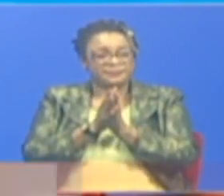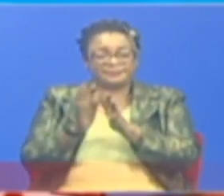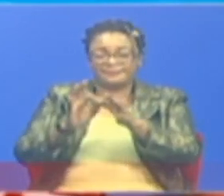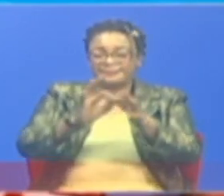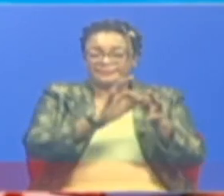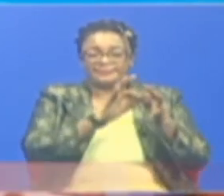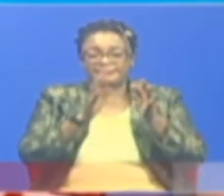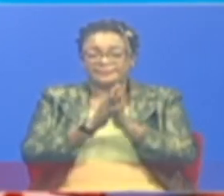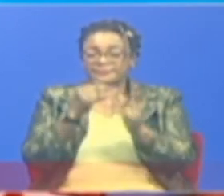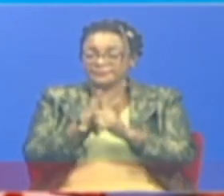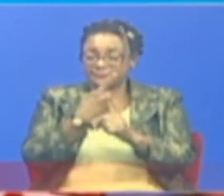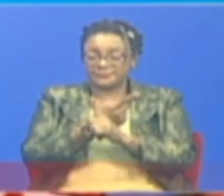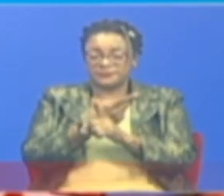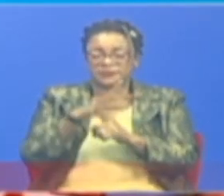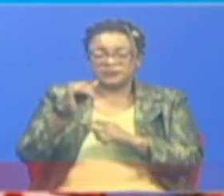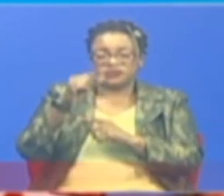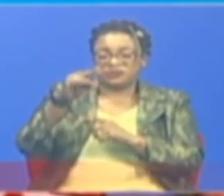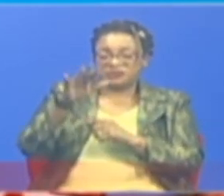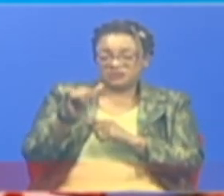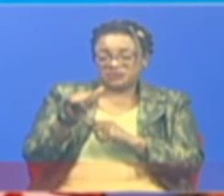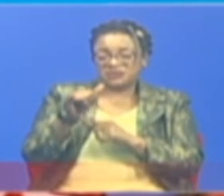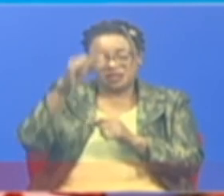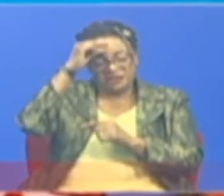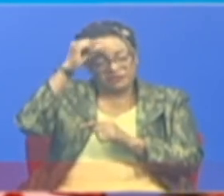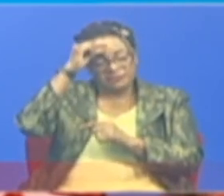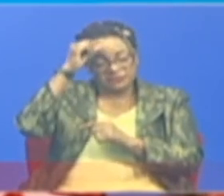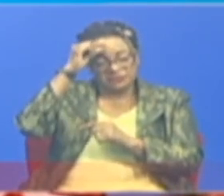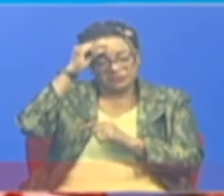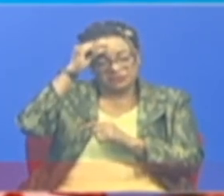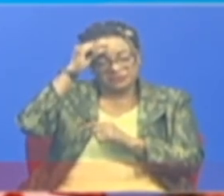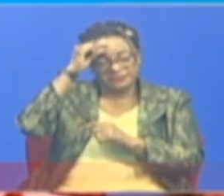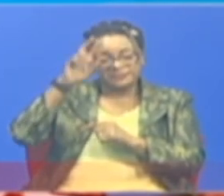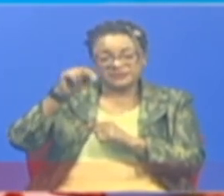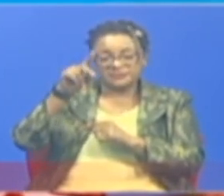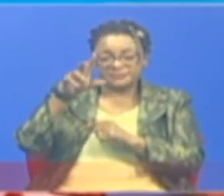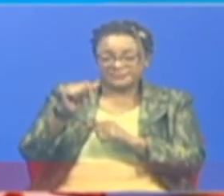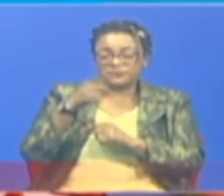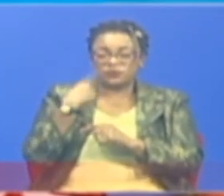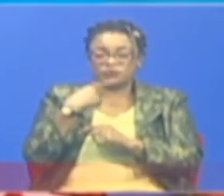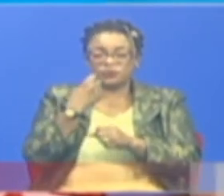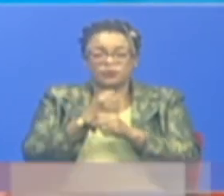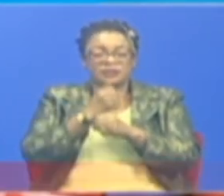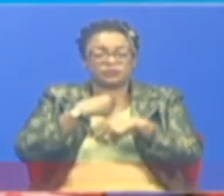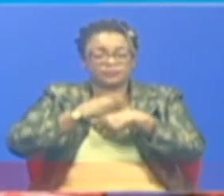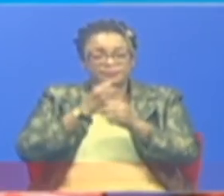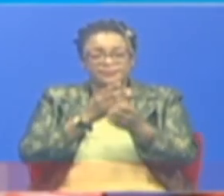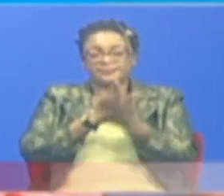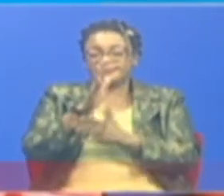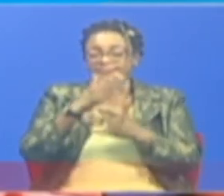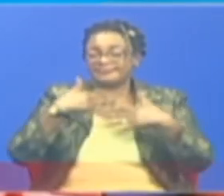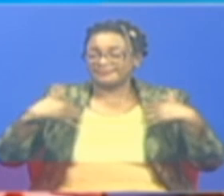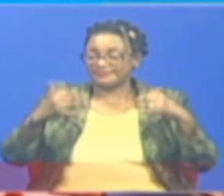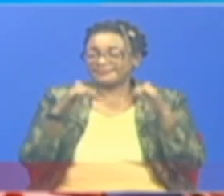collaboratively with different agencies and government MDAs who work and ensure that refugee camps are well